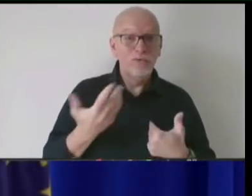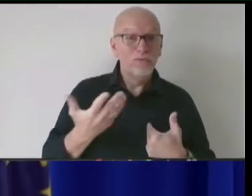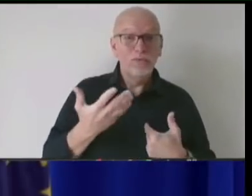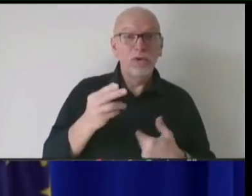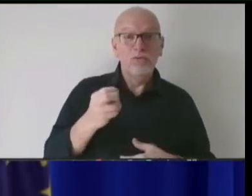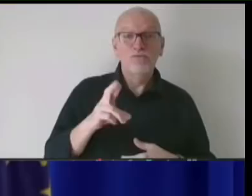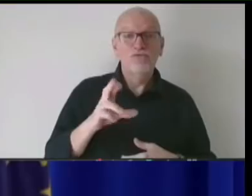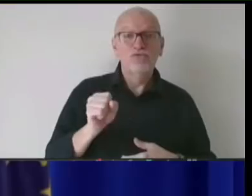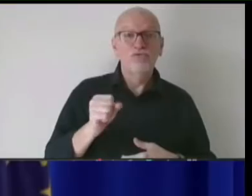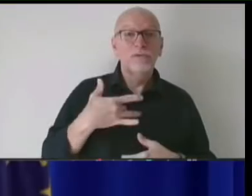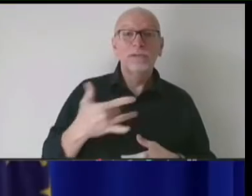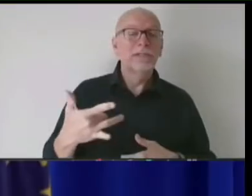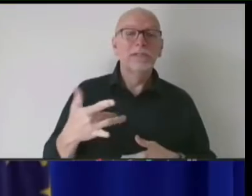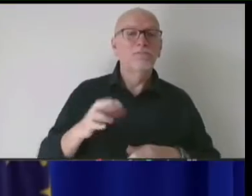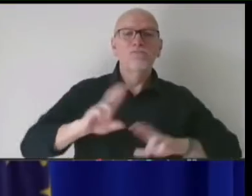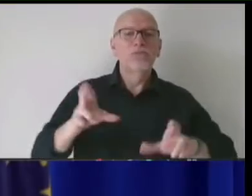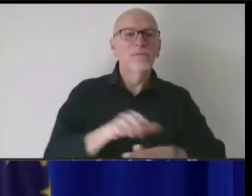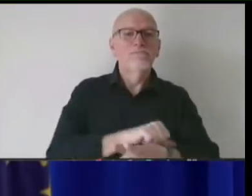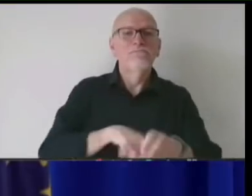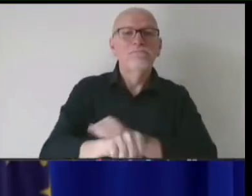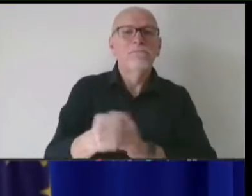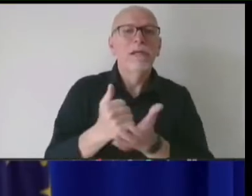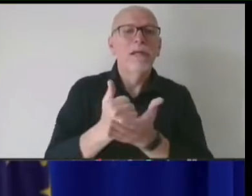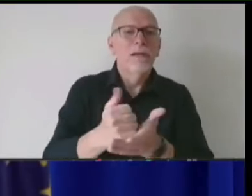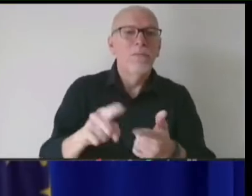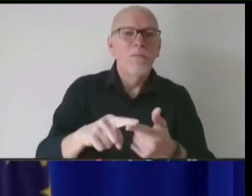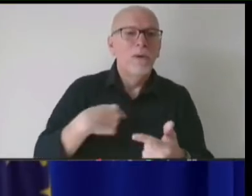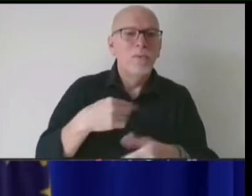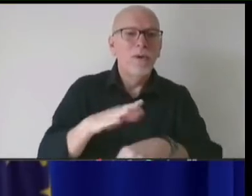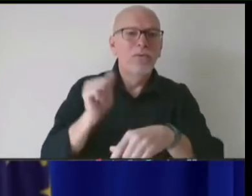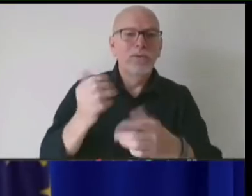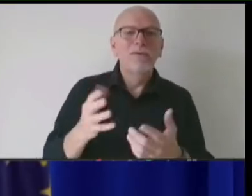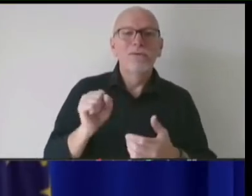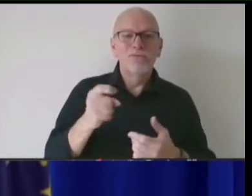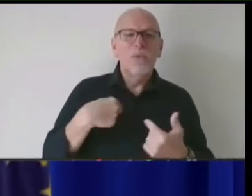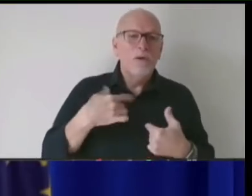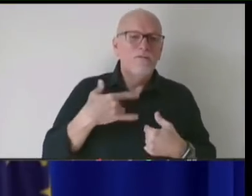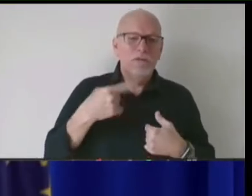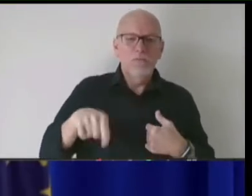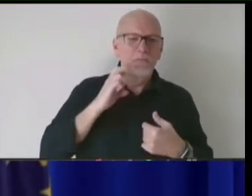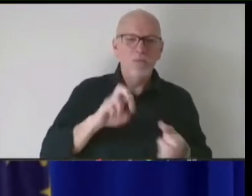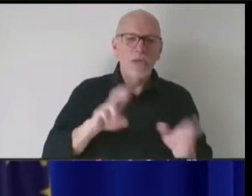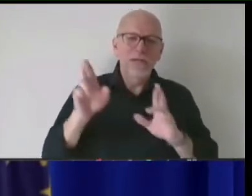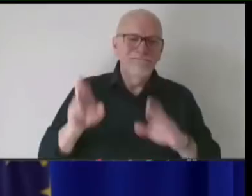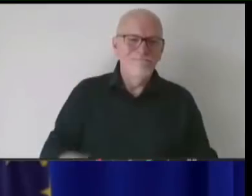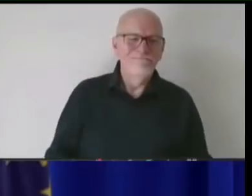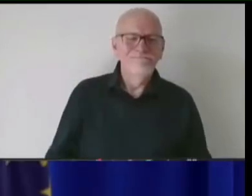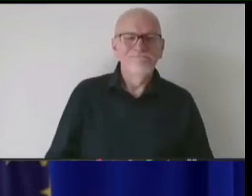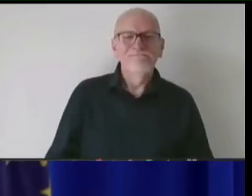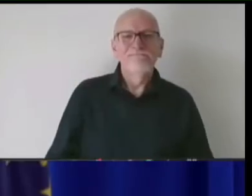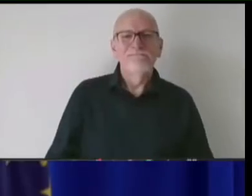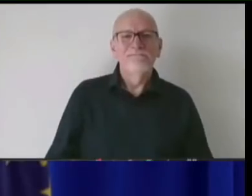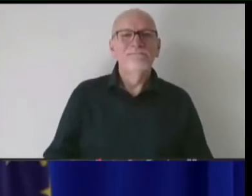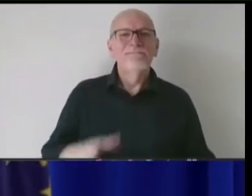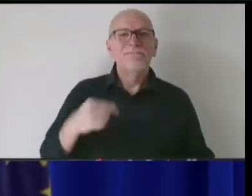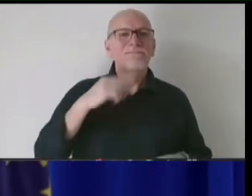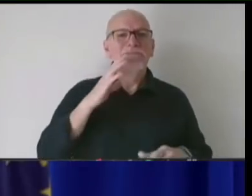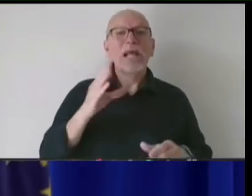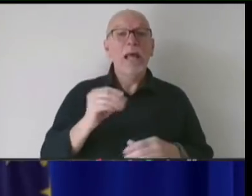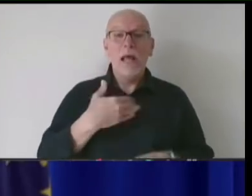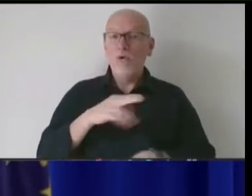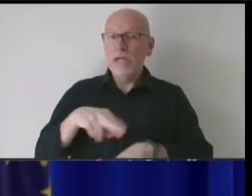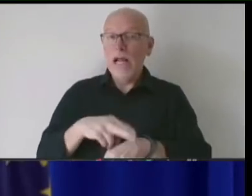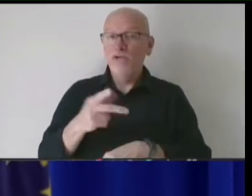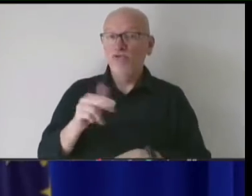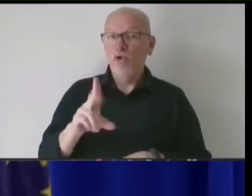plate when asked. So I expect we'll be fully ready when the boosters are ready for us to give. And beefing up our National Guard presence again,